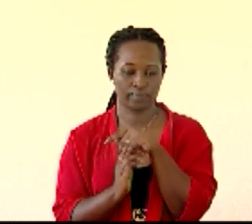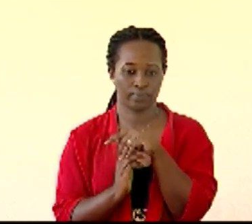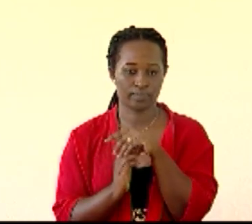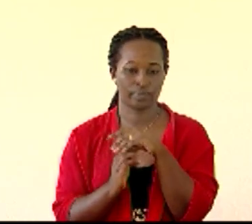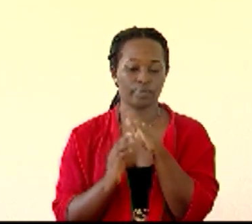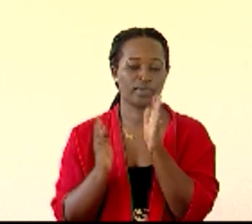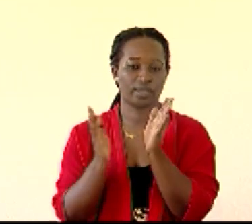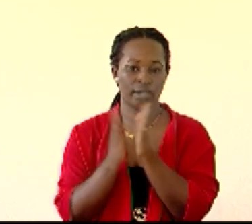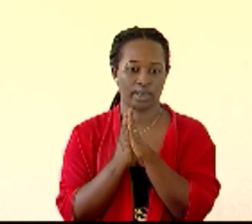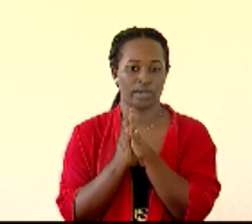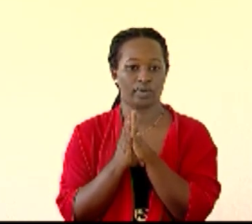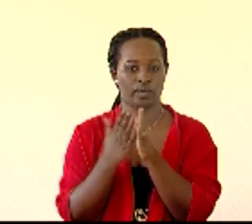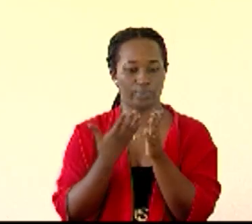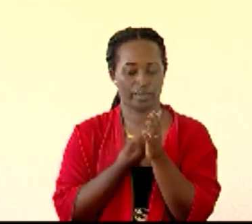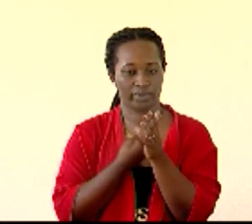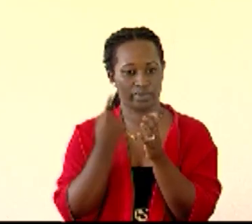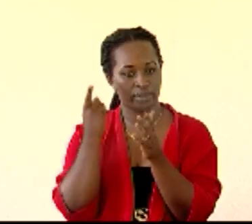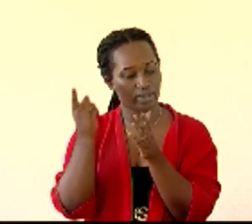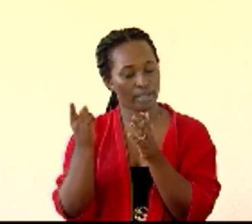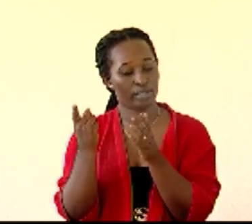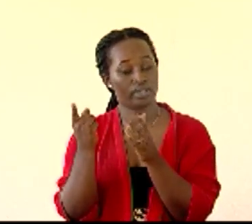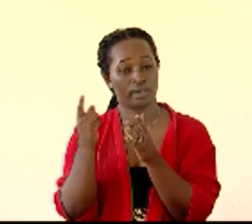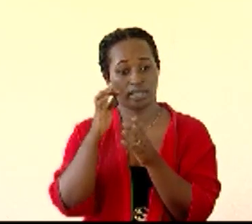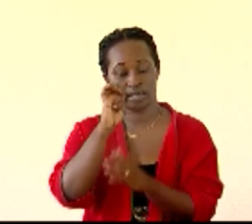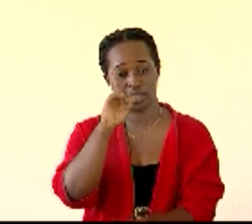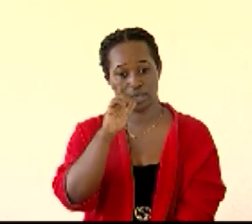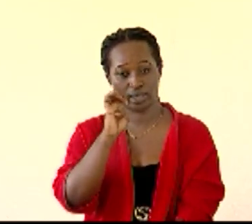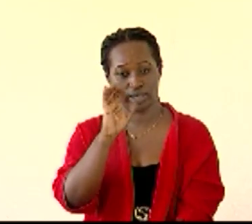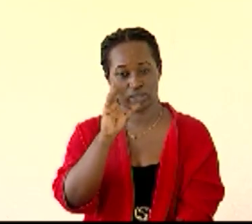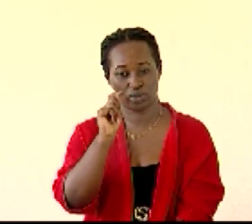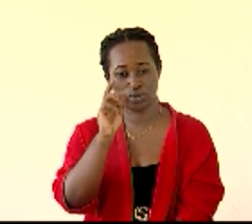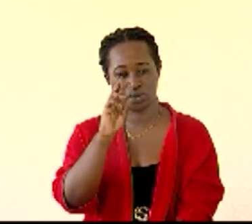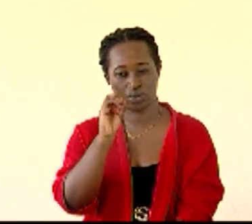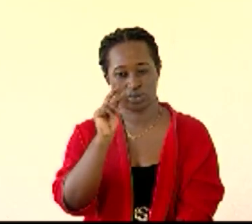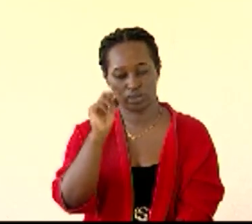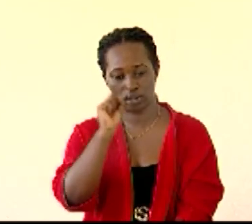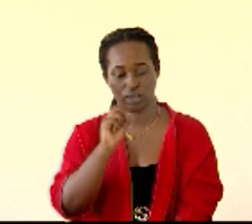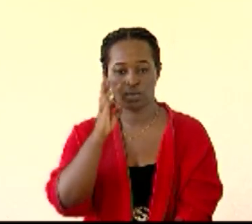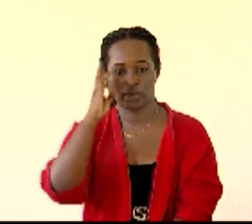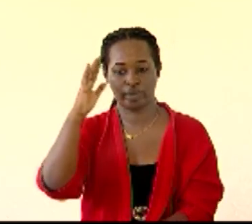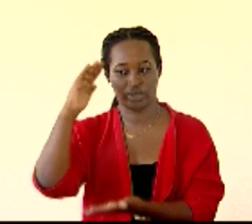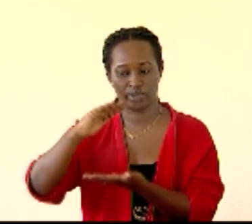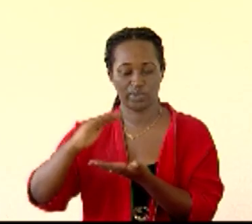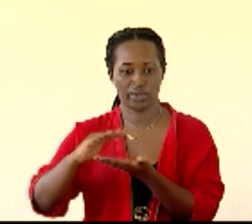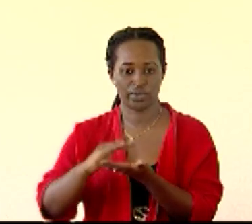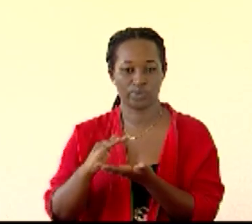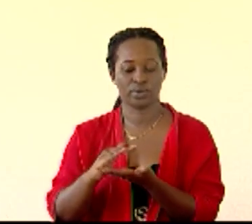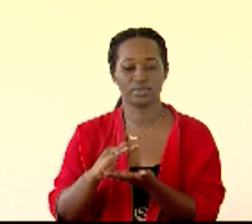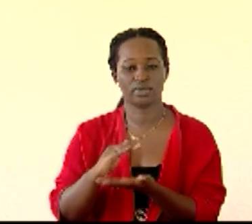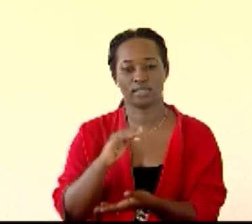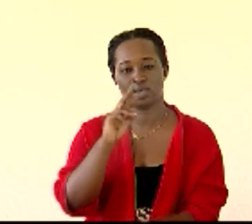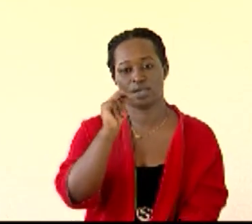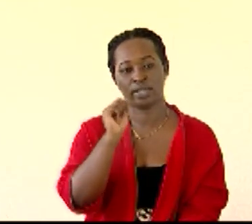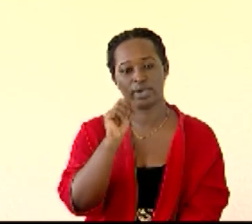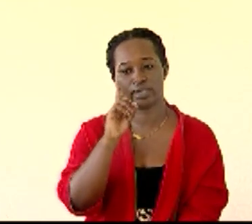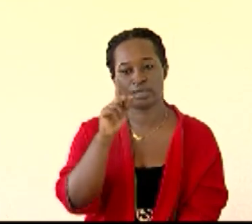Handed over to PS1, and then these electrons will be the ones to reduce the deep H.